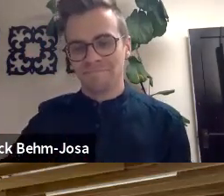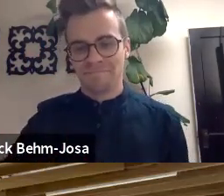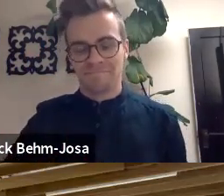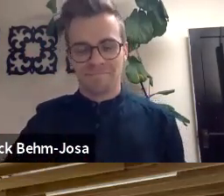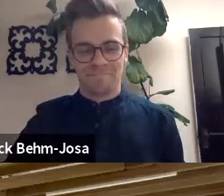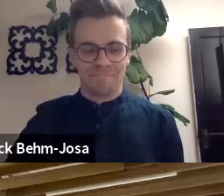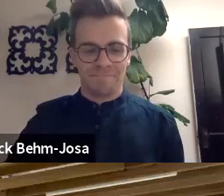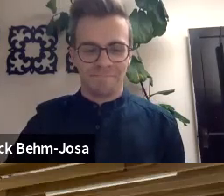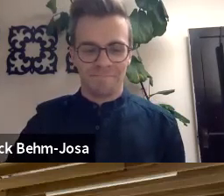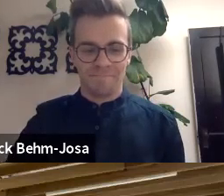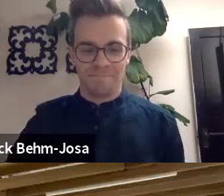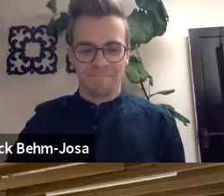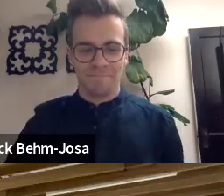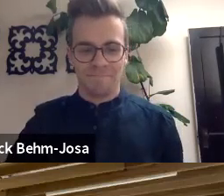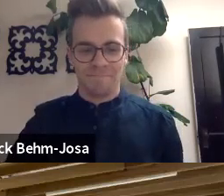neat.